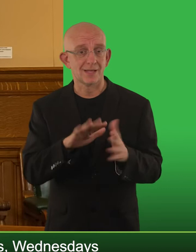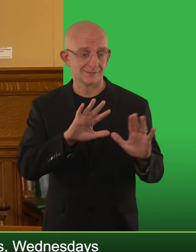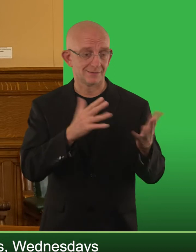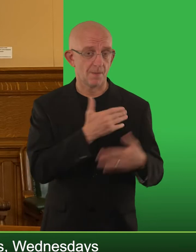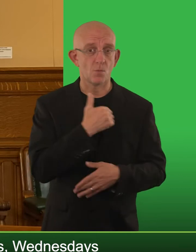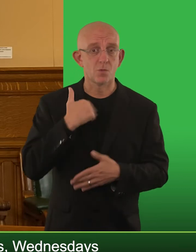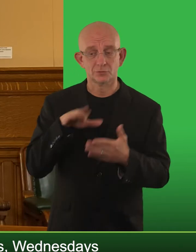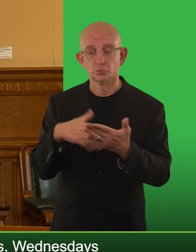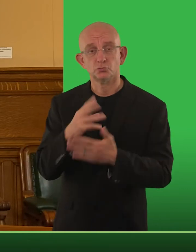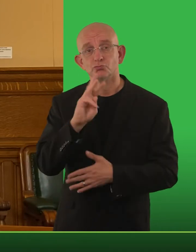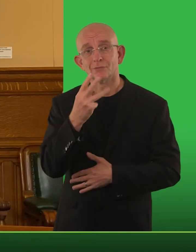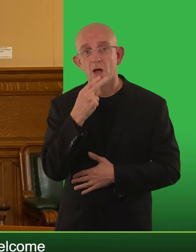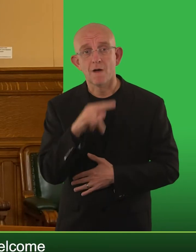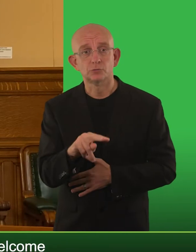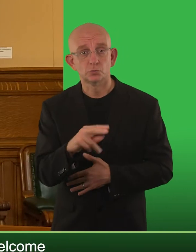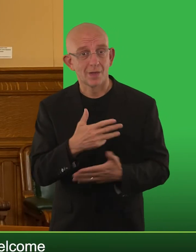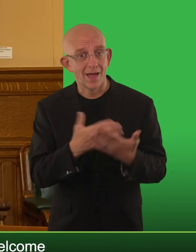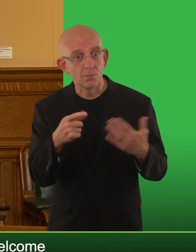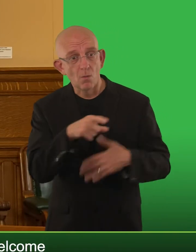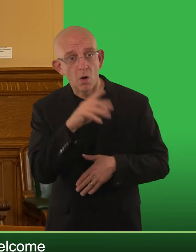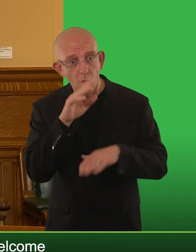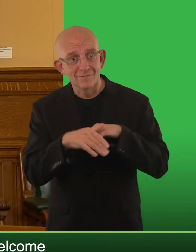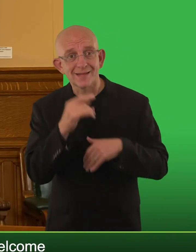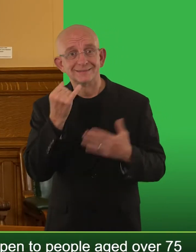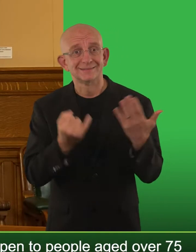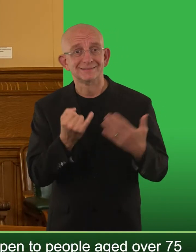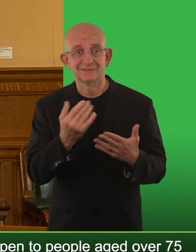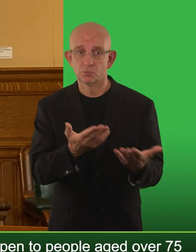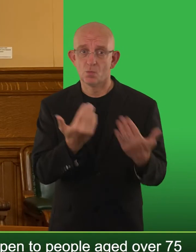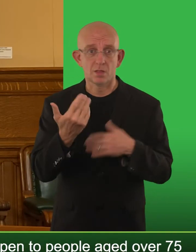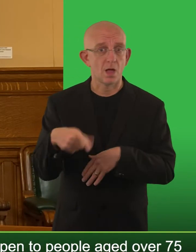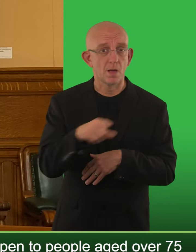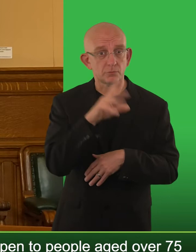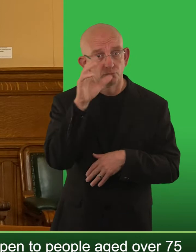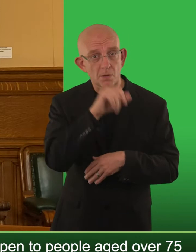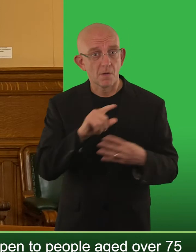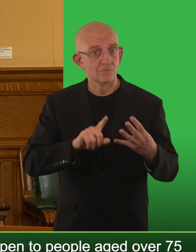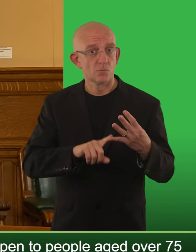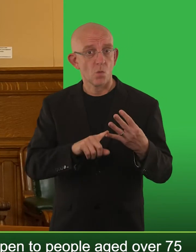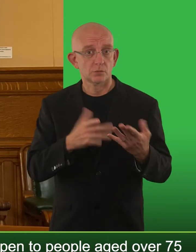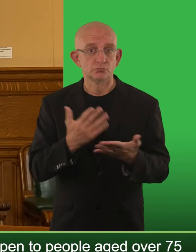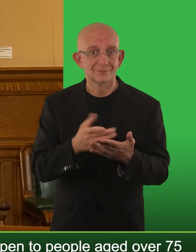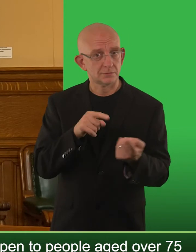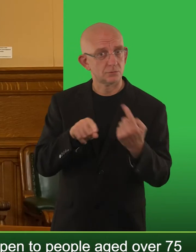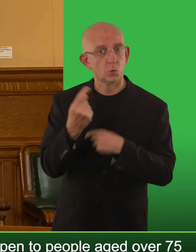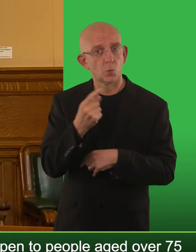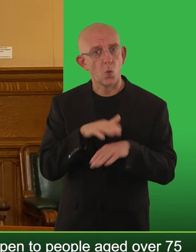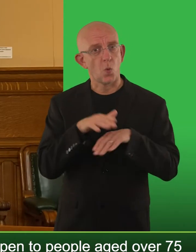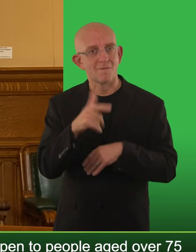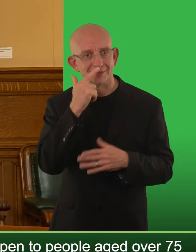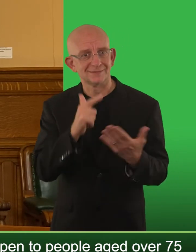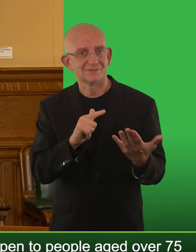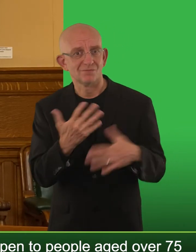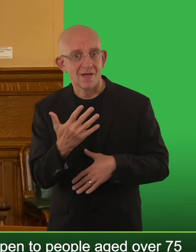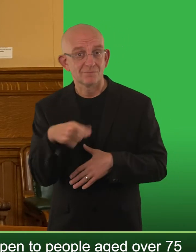from 10 till 3. Anyone aged over 16 is welcome. Remember, fourth booster doses are only open to people aged